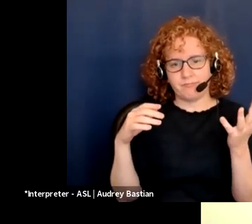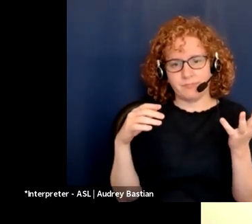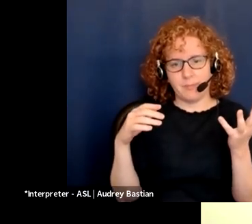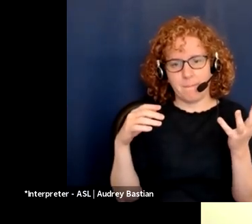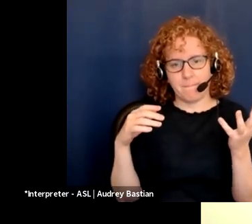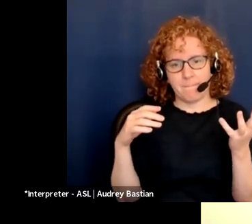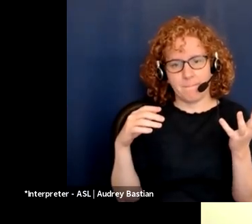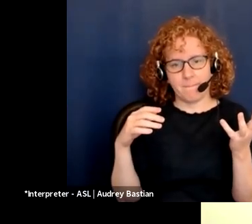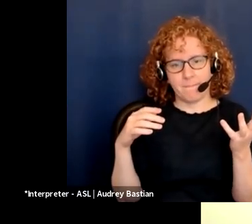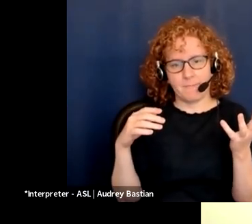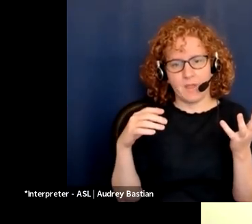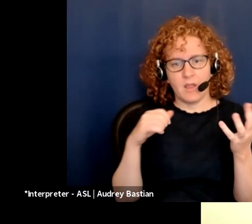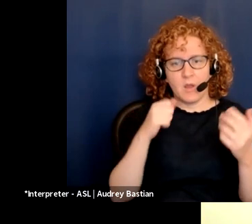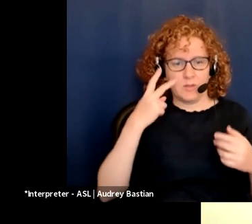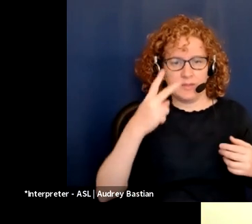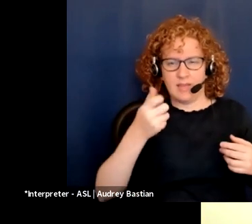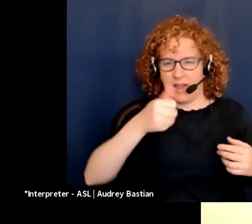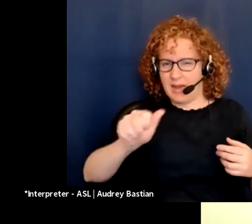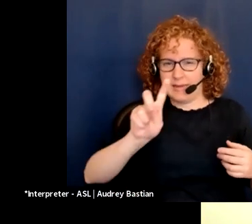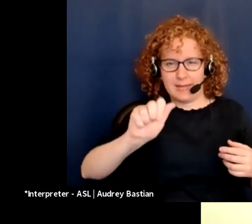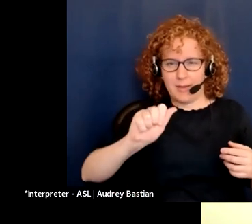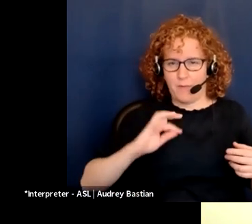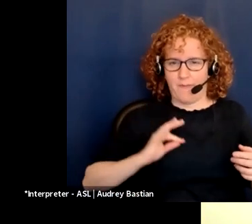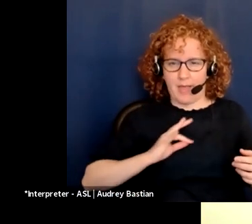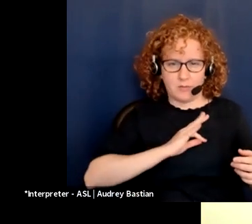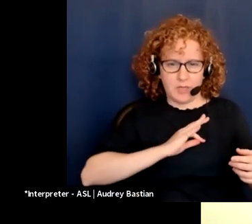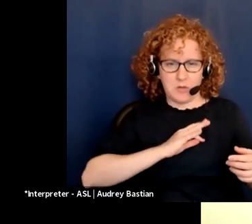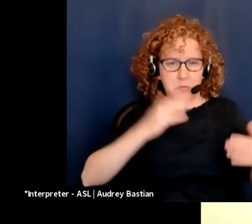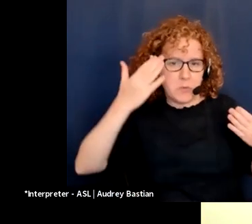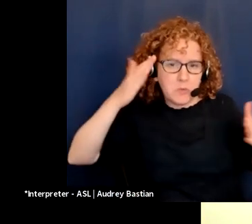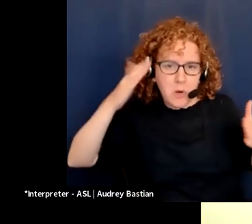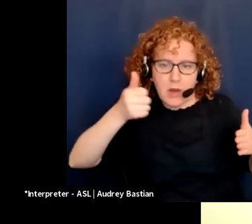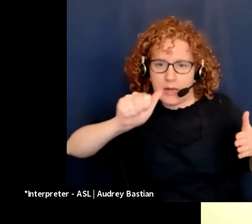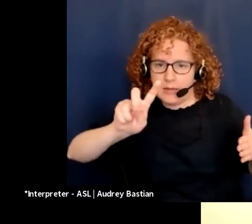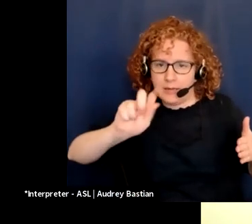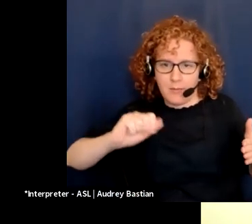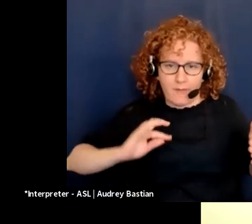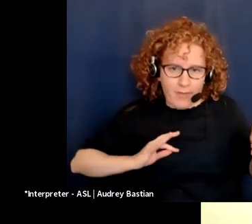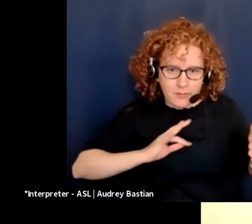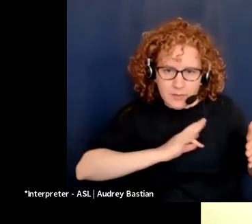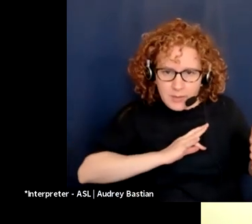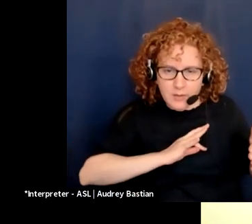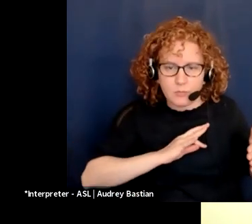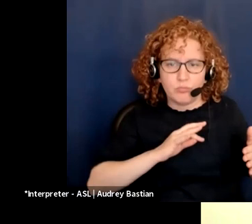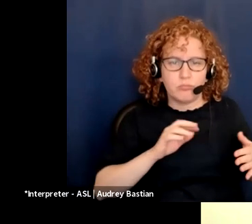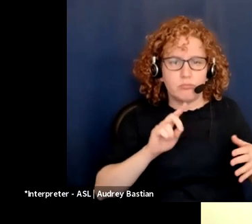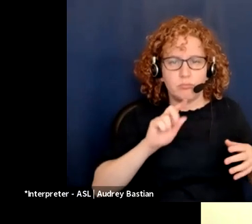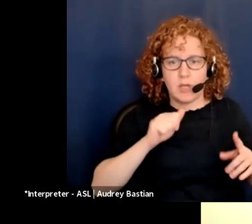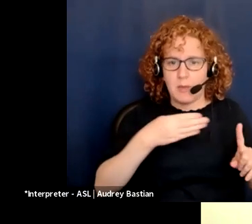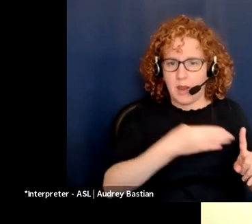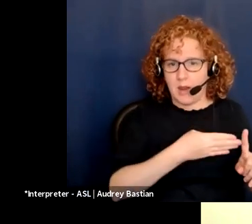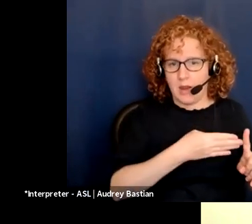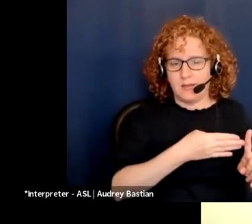you don't see any disabled faculty, you don't know any disabled faculty, and disability is always spoken